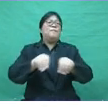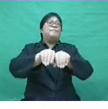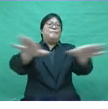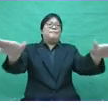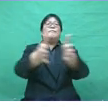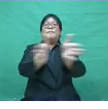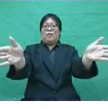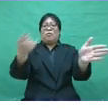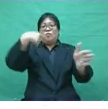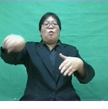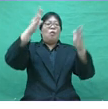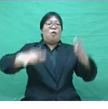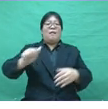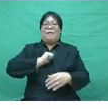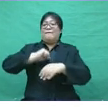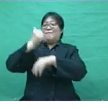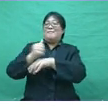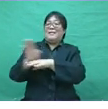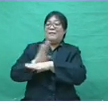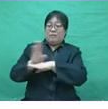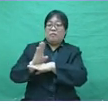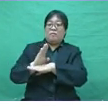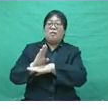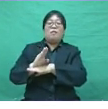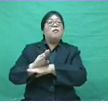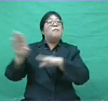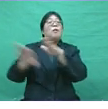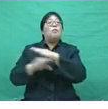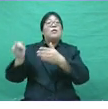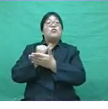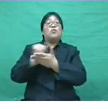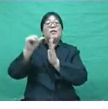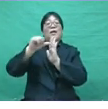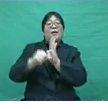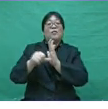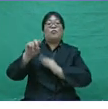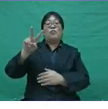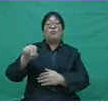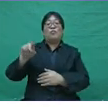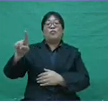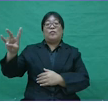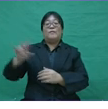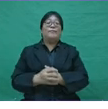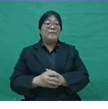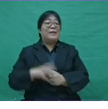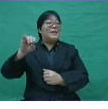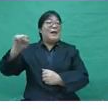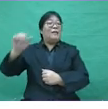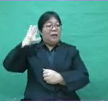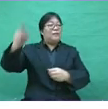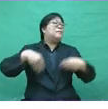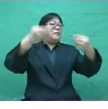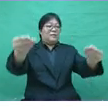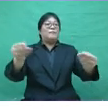for self-employed individuals under the Employment Insurance Act 2017. The EIS will provide a form